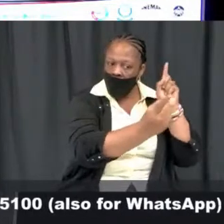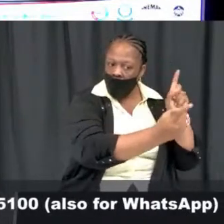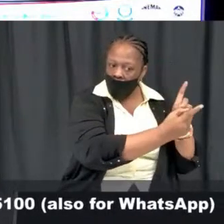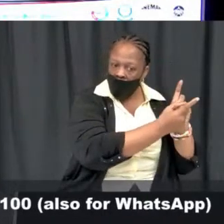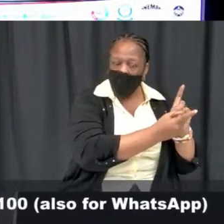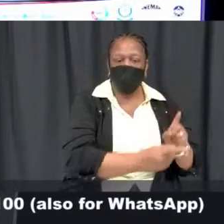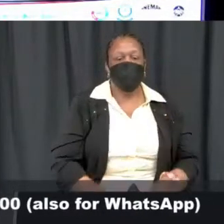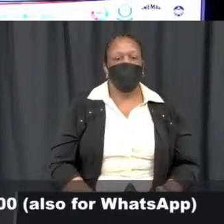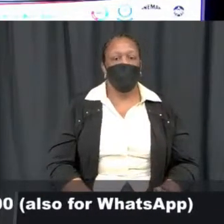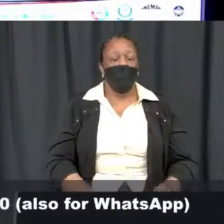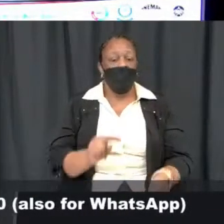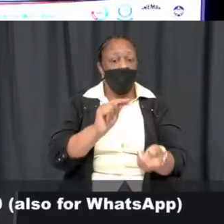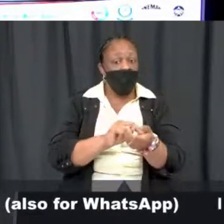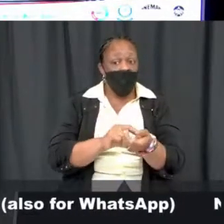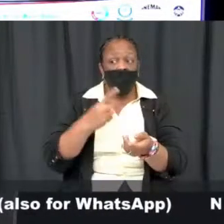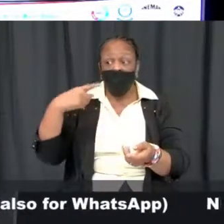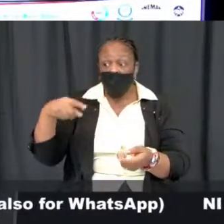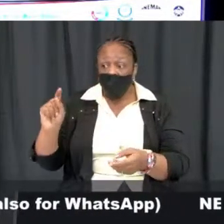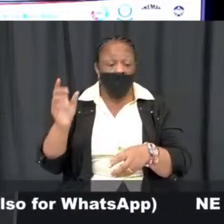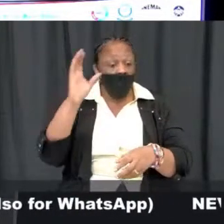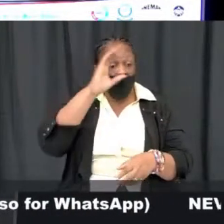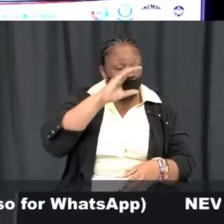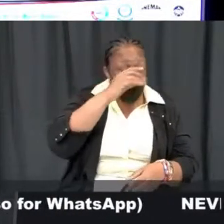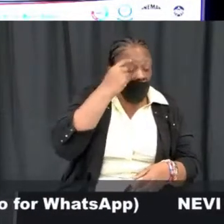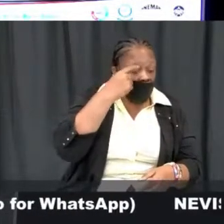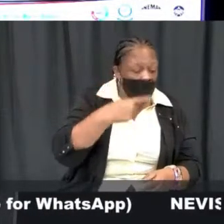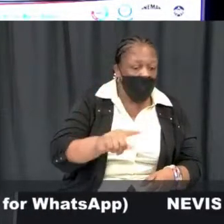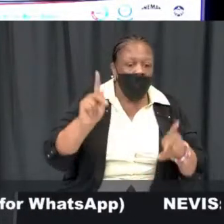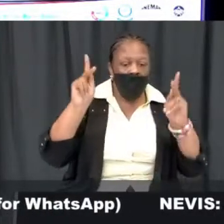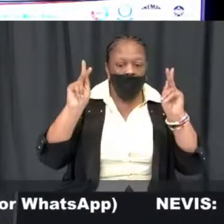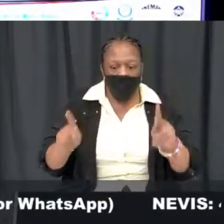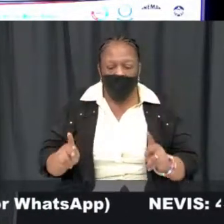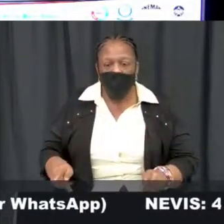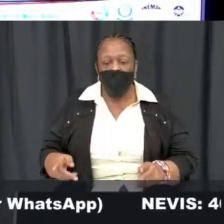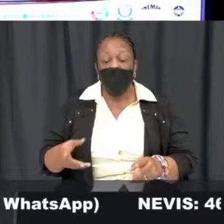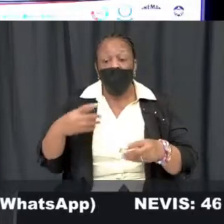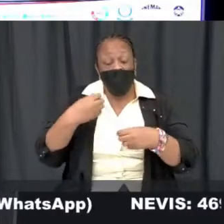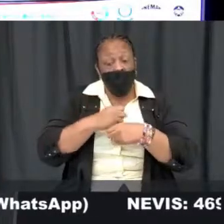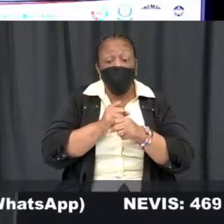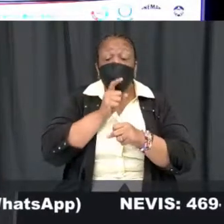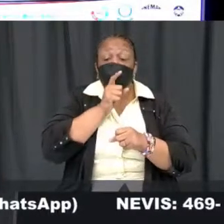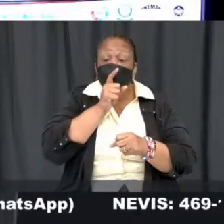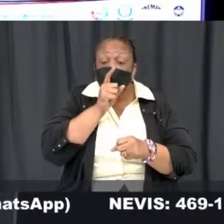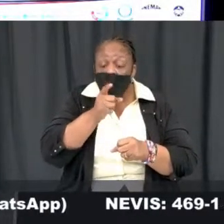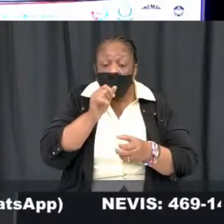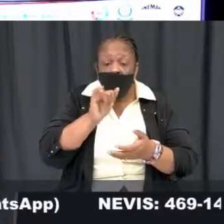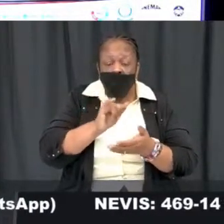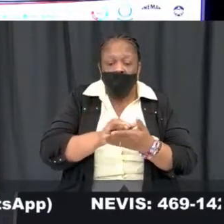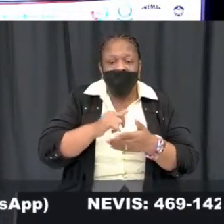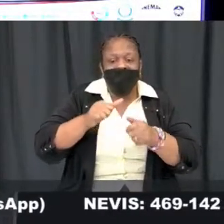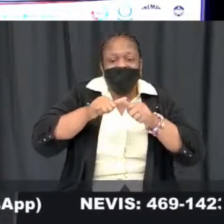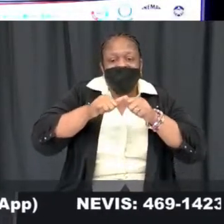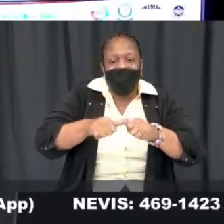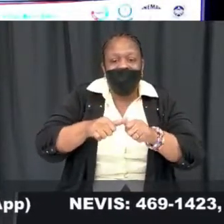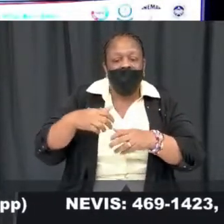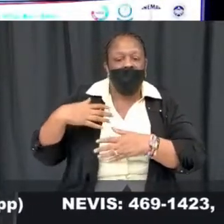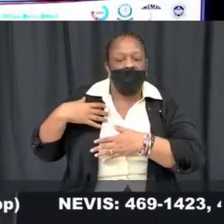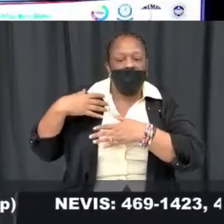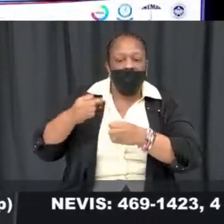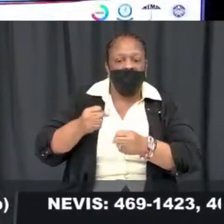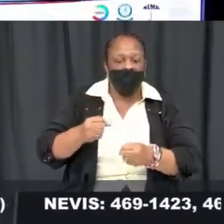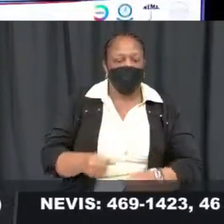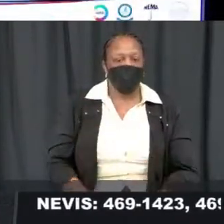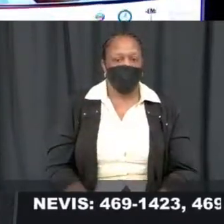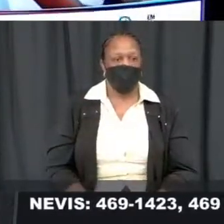following up with positive cases to make sure that they're staying healthy for us to continue to do what we can do, but we also need